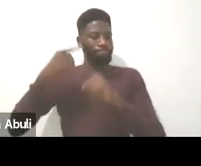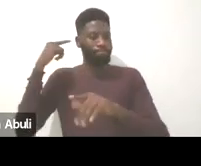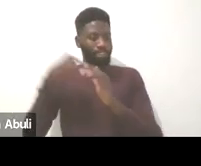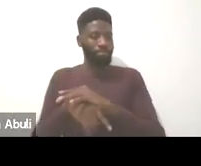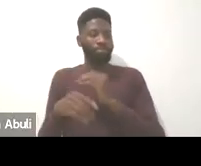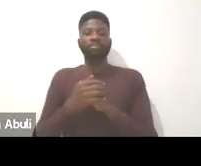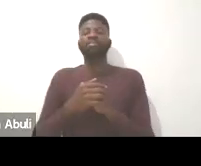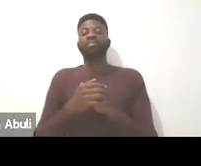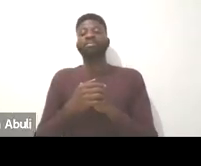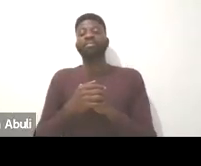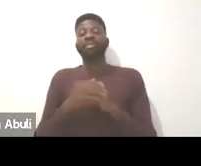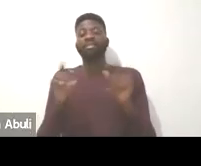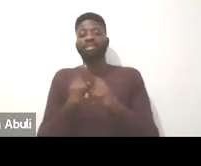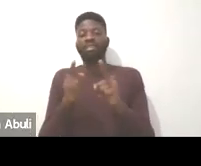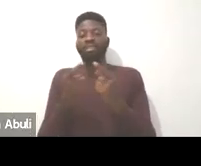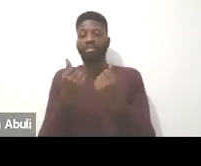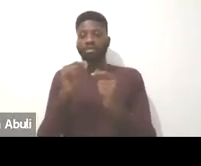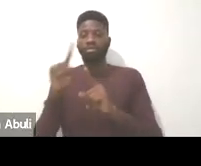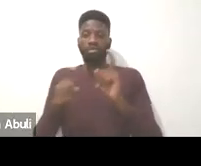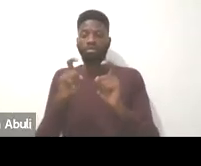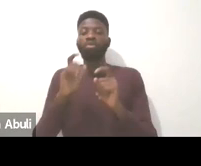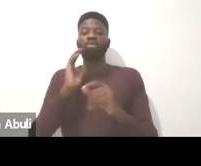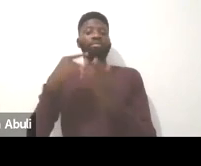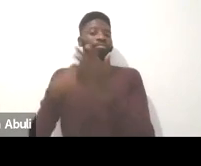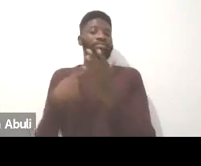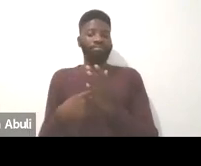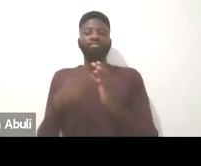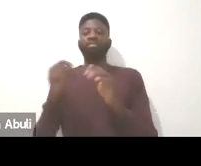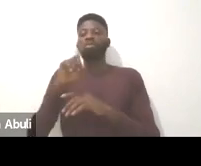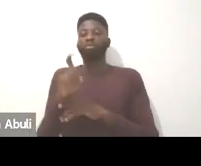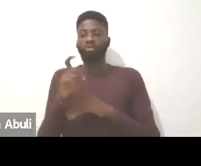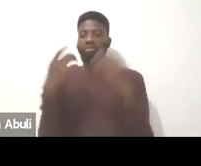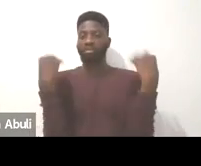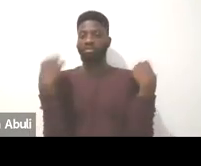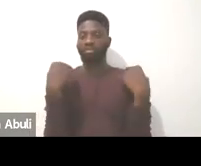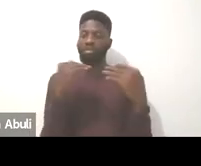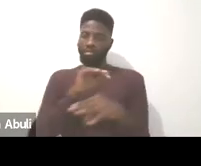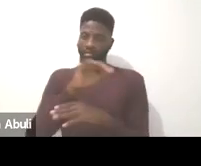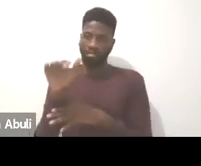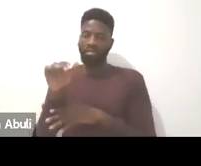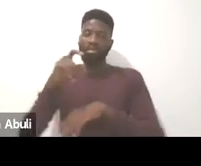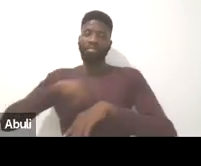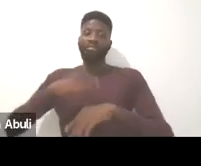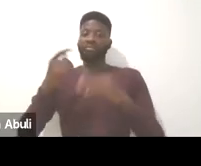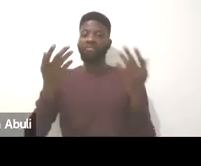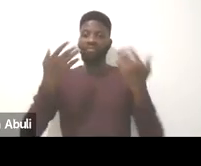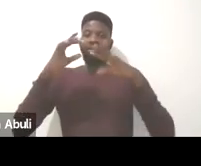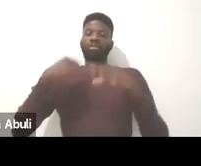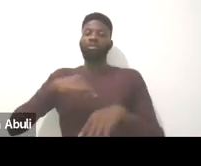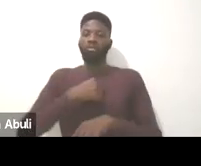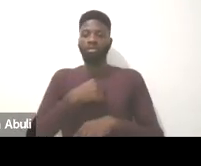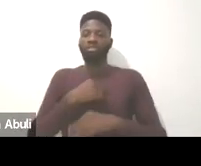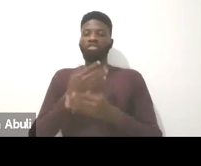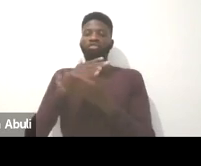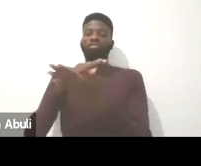few questions. I'll give a practical question so that at the end of this, we hear your